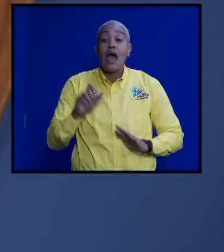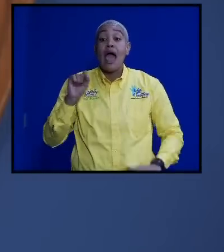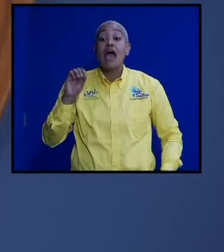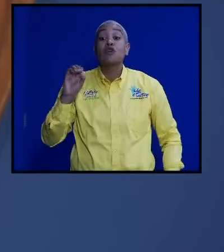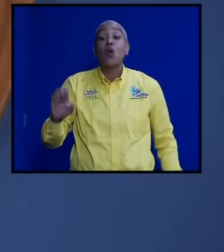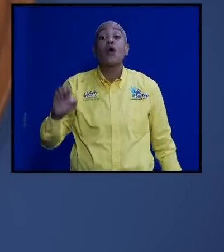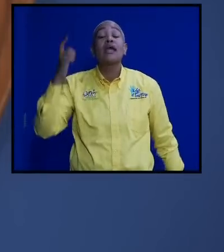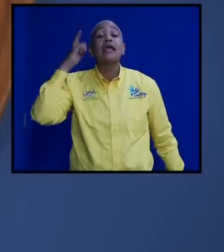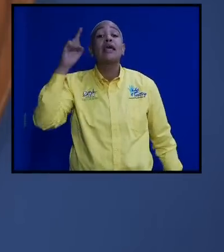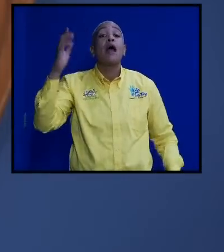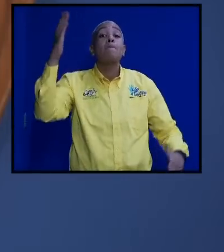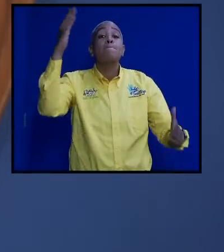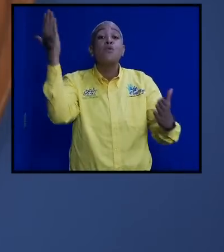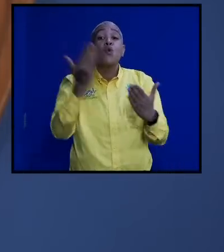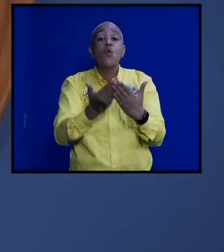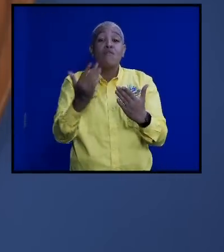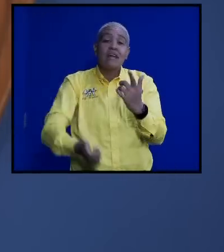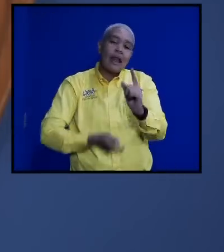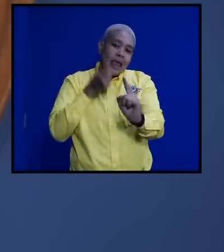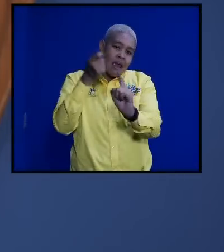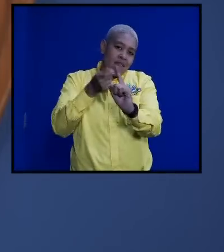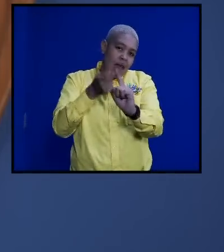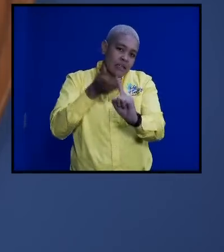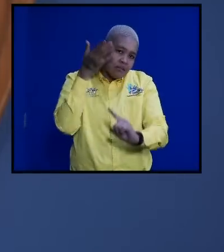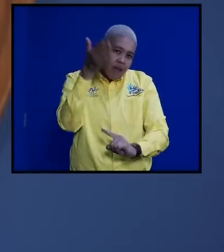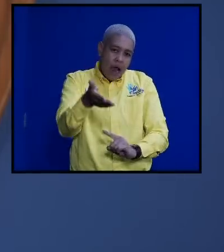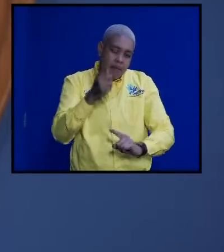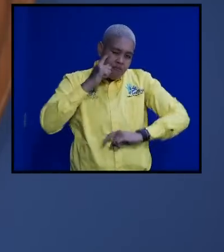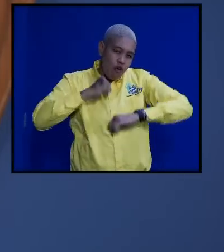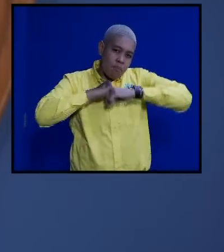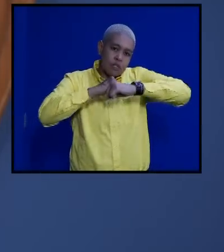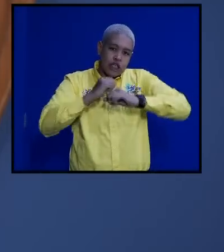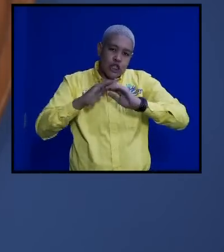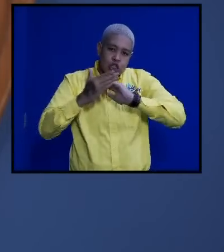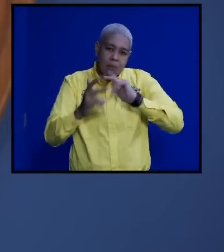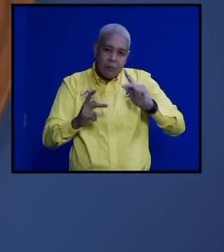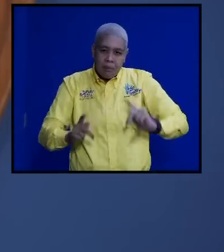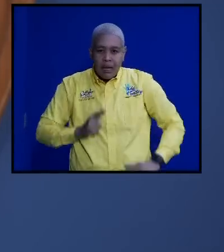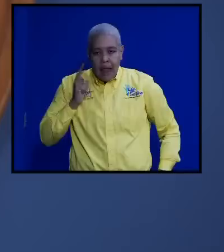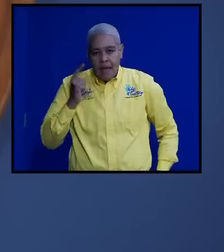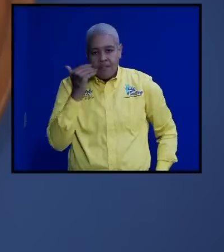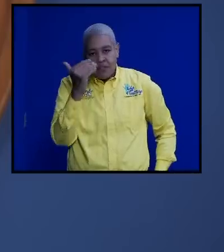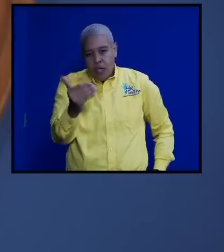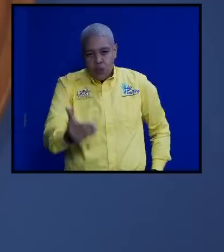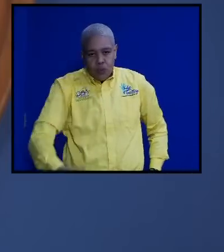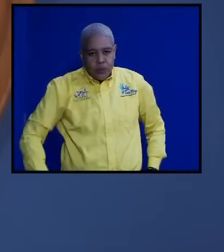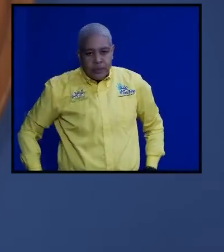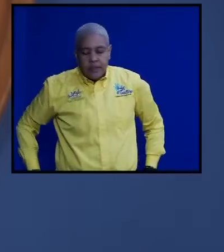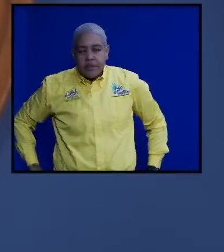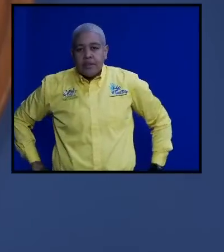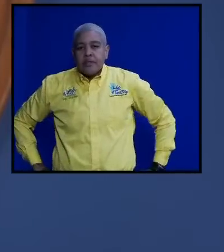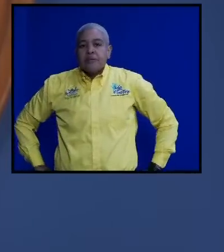a proven, effective tool for protecting Jamaican lives. Thank you.